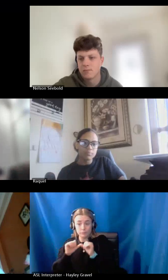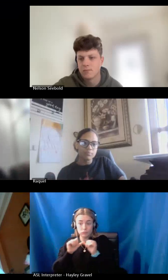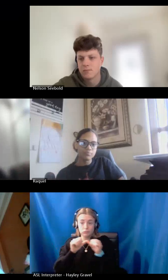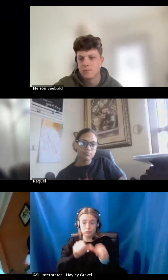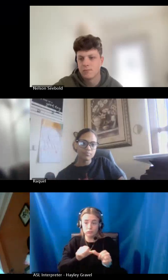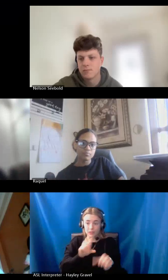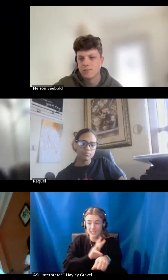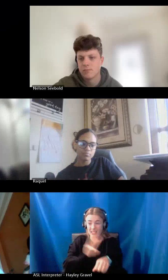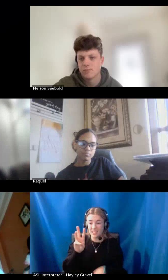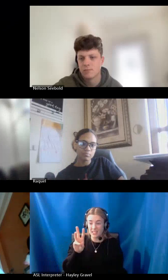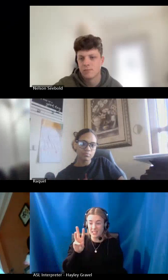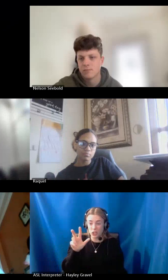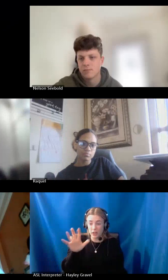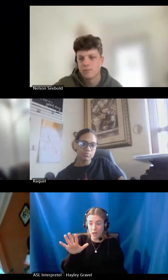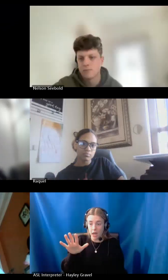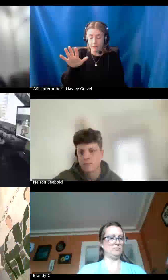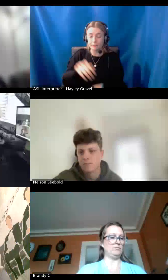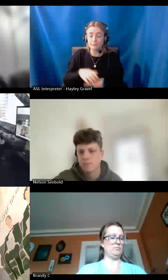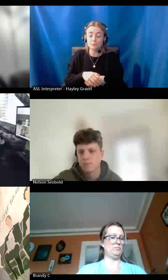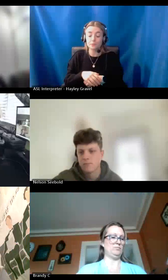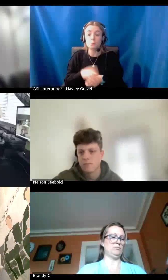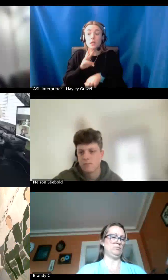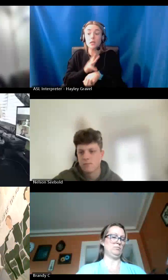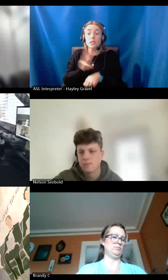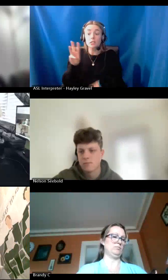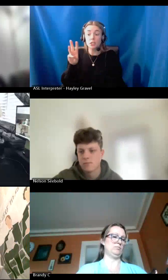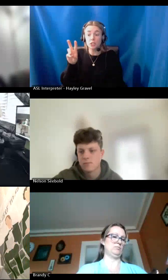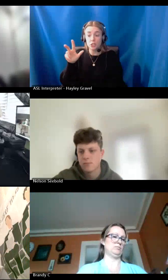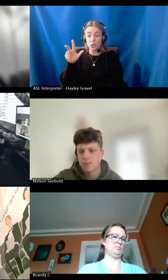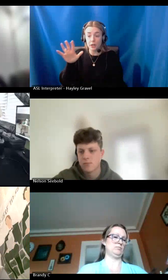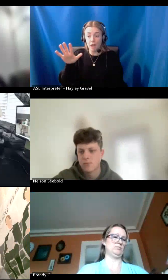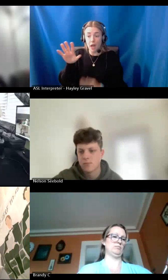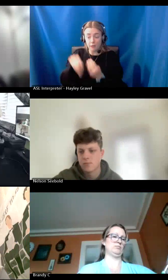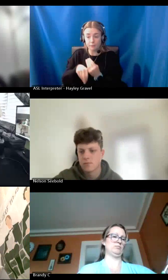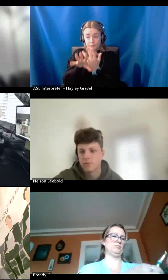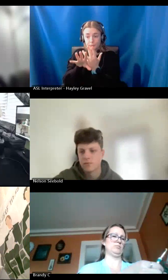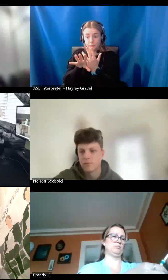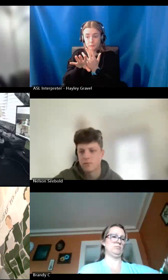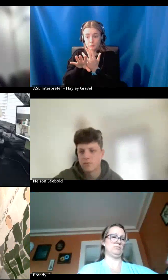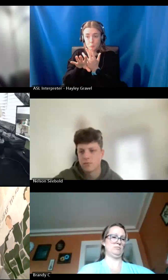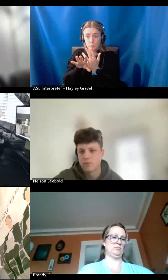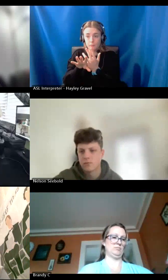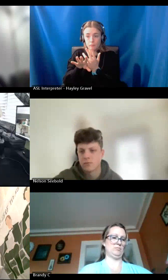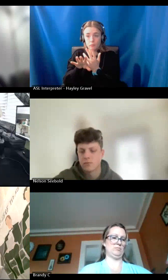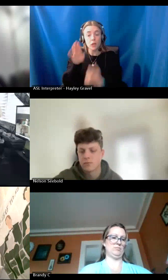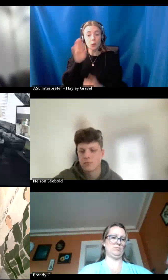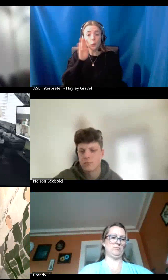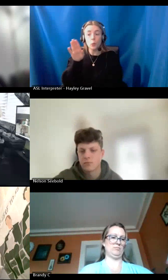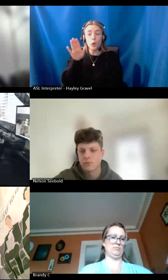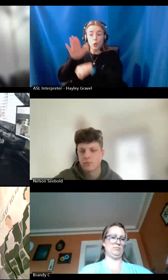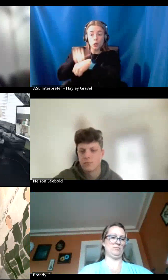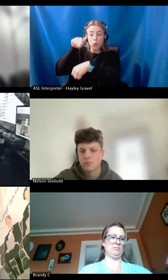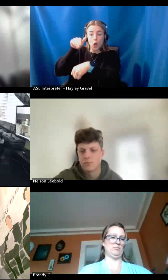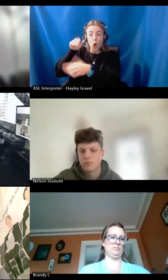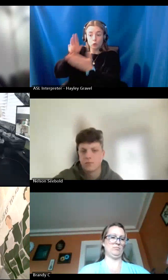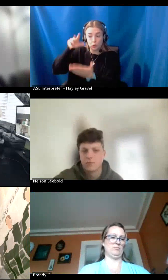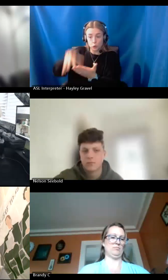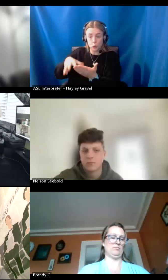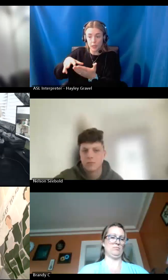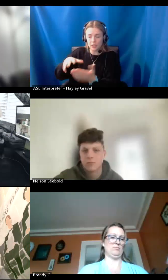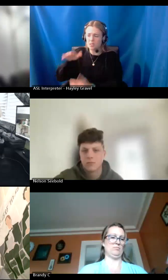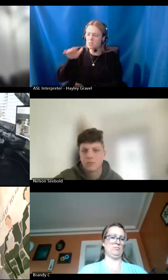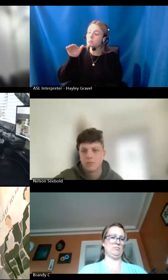6:35. And when we come back at 6:35, I'm going to ask you to unmute and tell me what you're thinking. Where